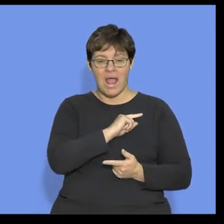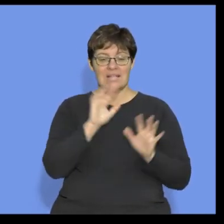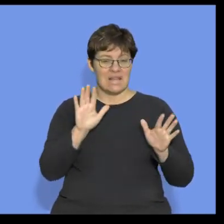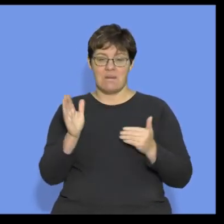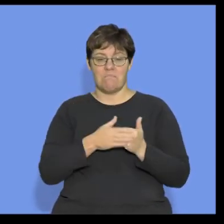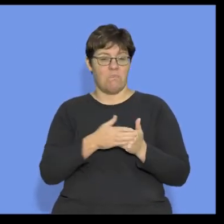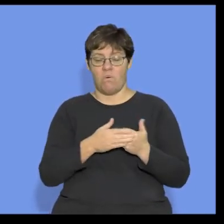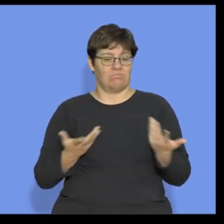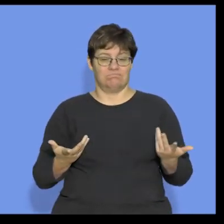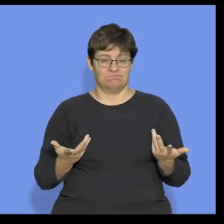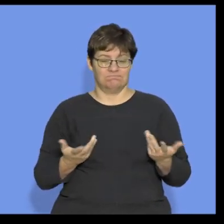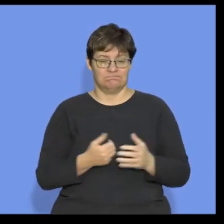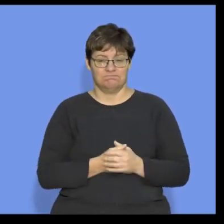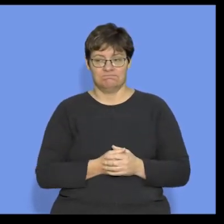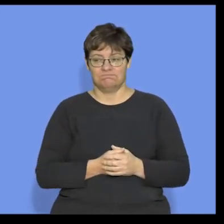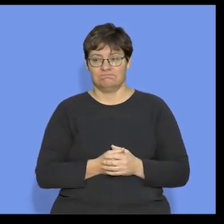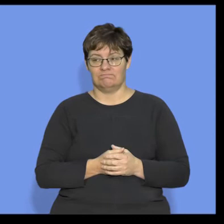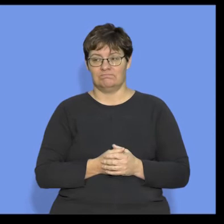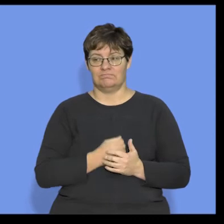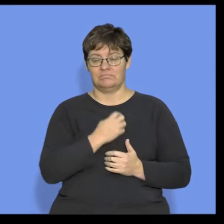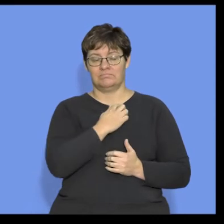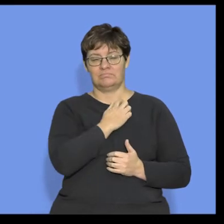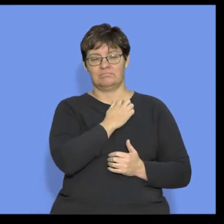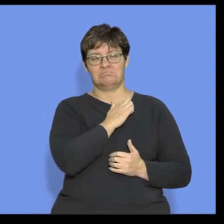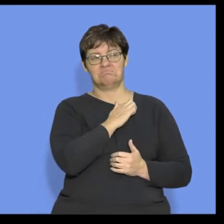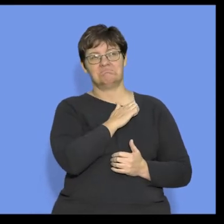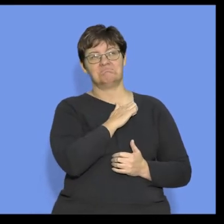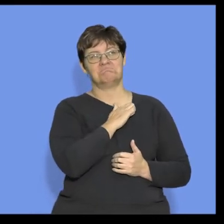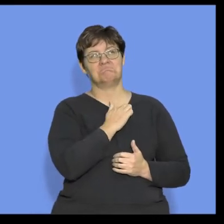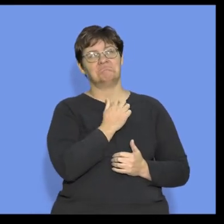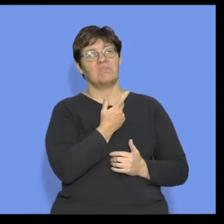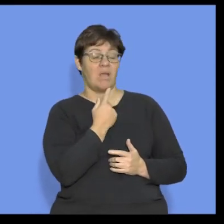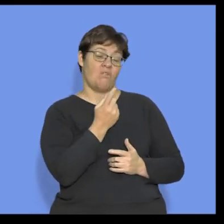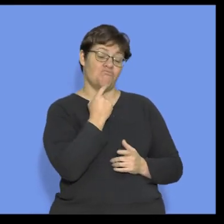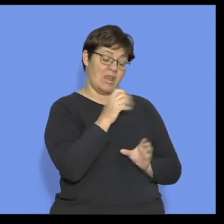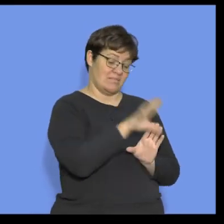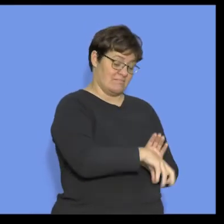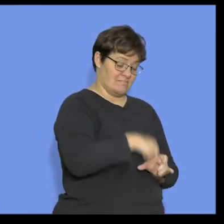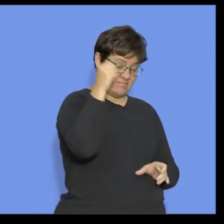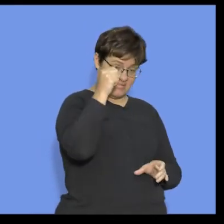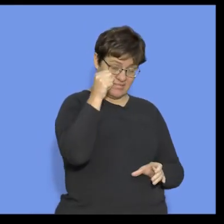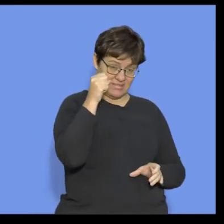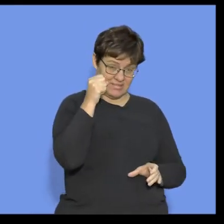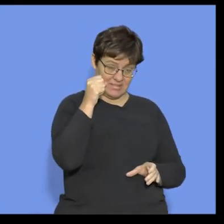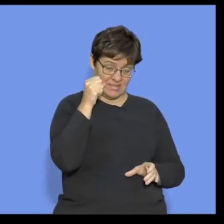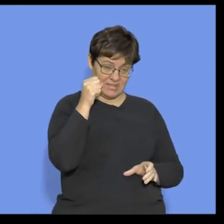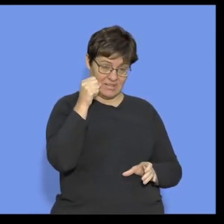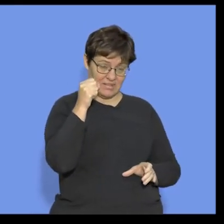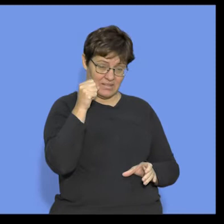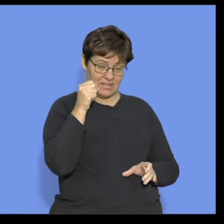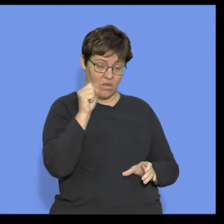we don't have 10 balls anymore. Now, if we took red, we take red